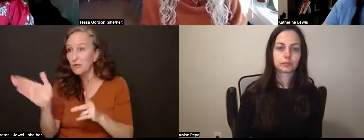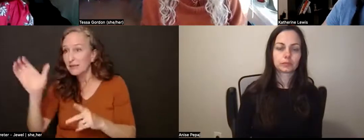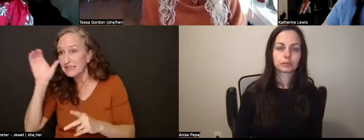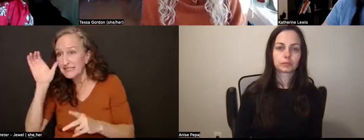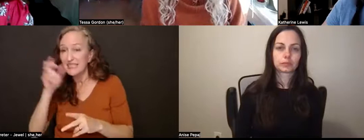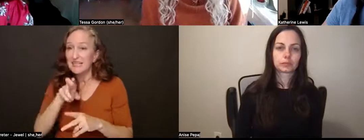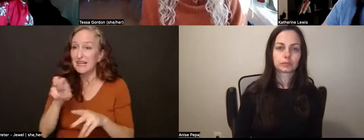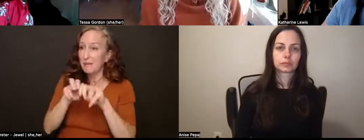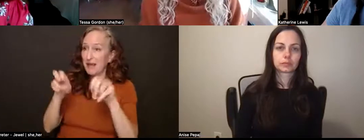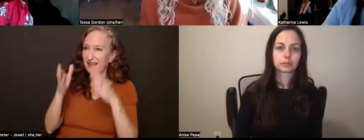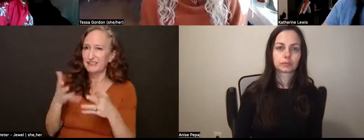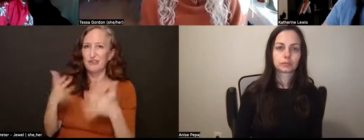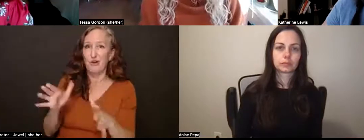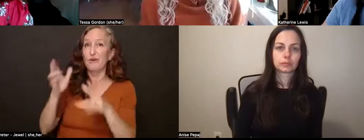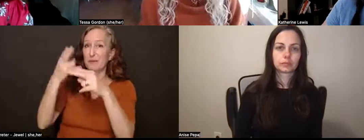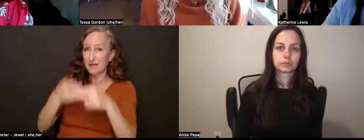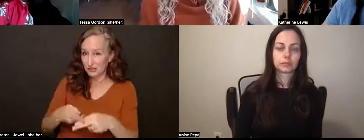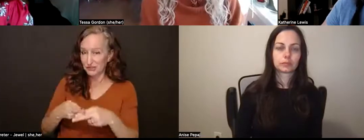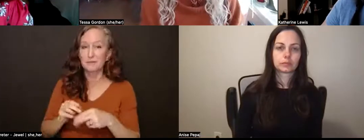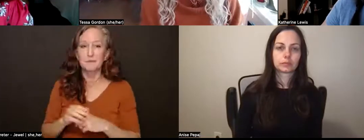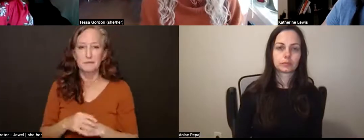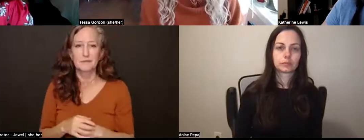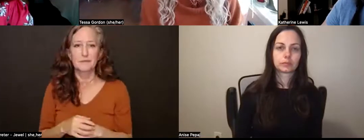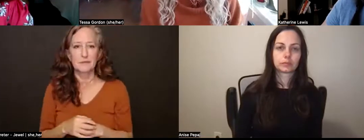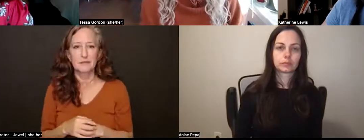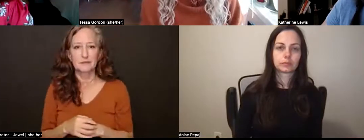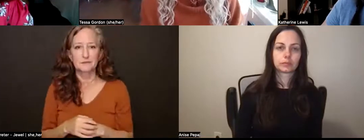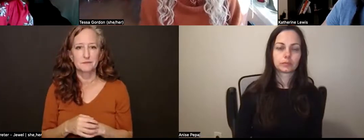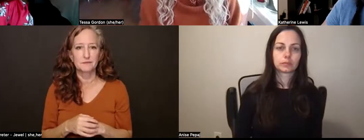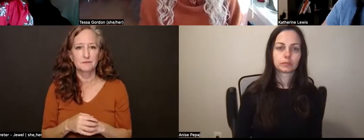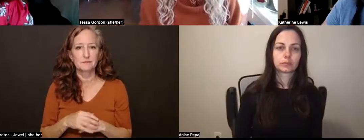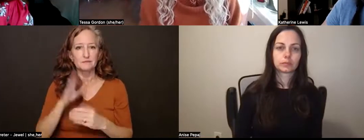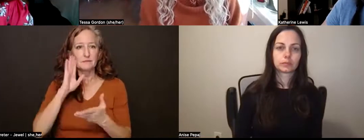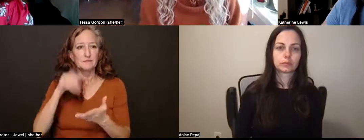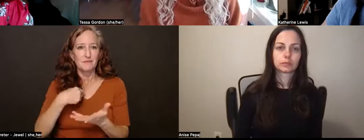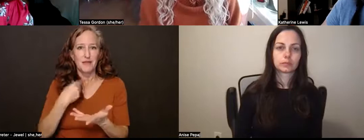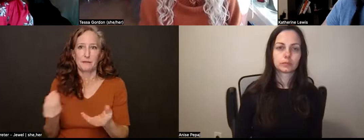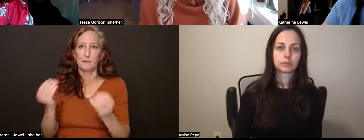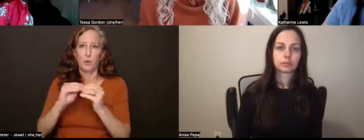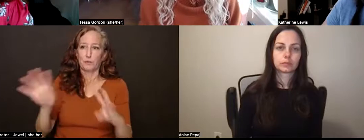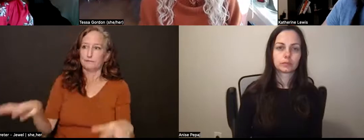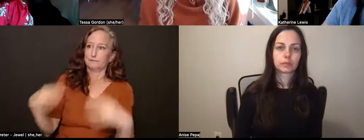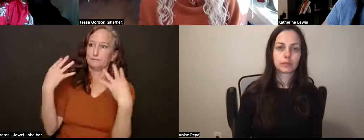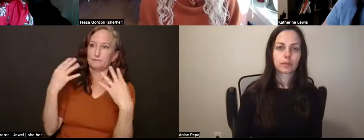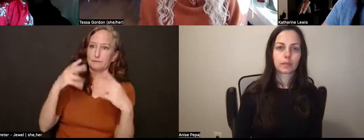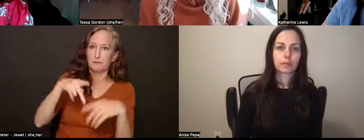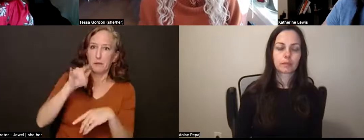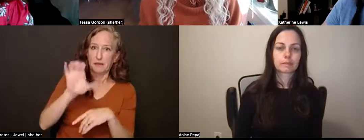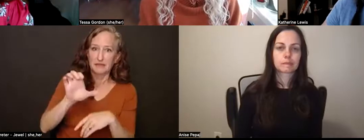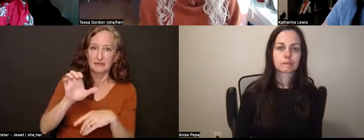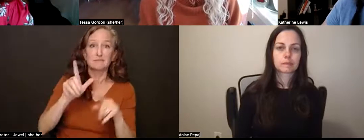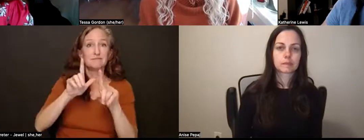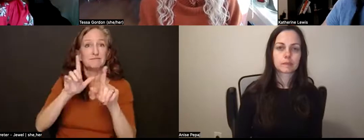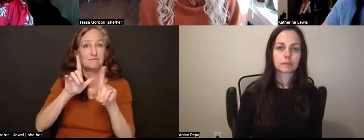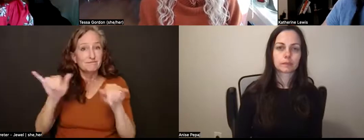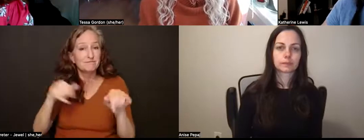already hit on. So on top of just being out there and being more public, one of the things that I